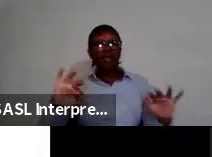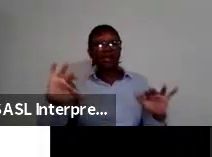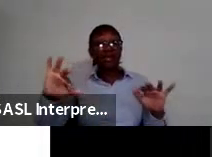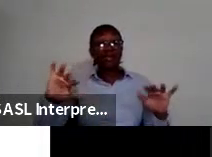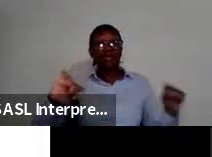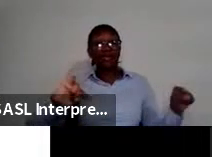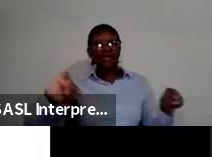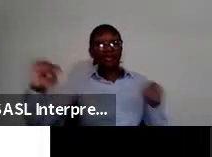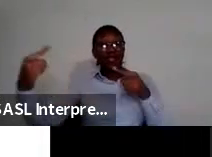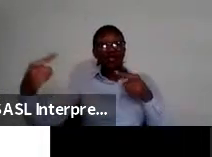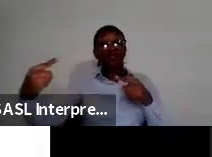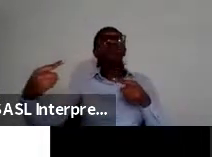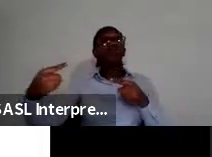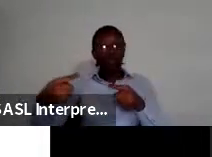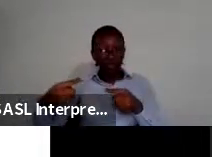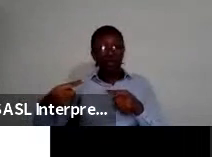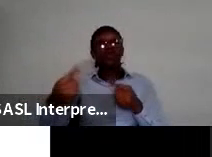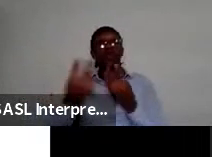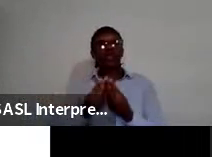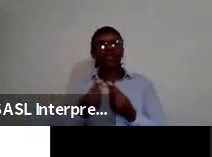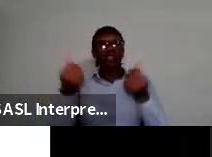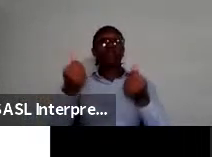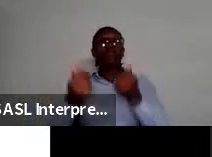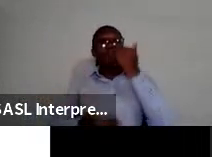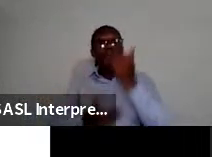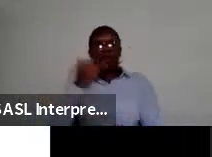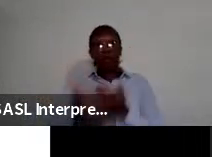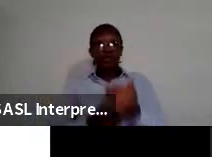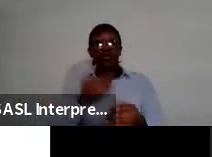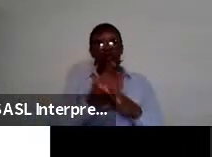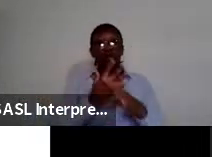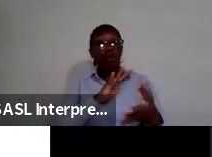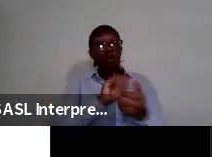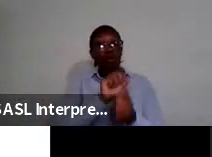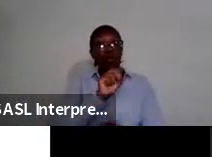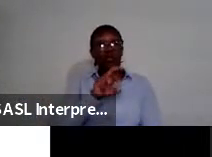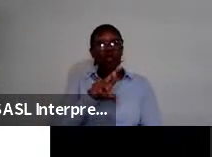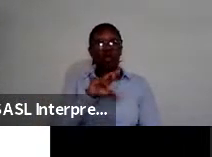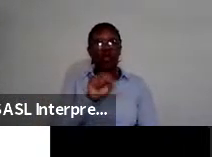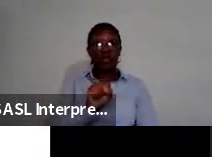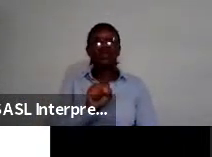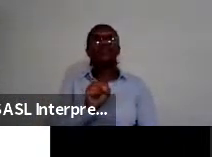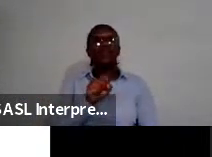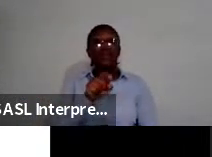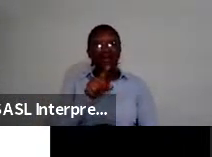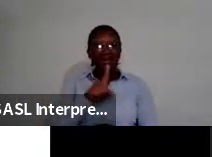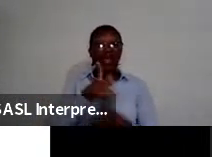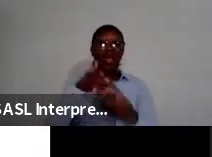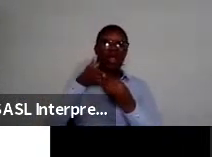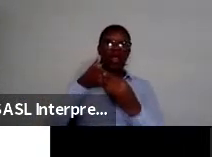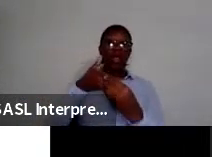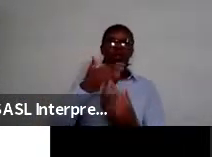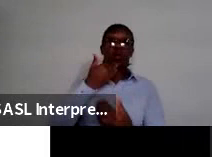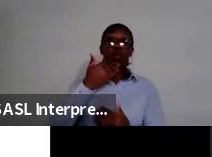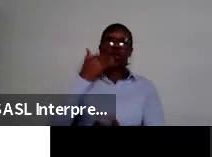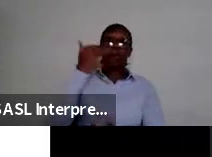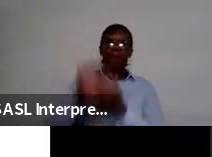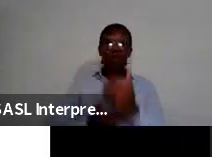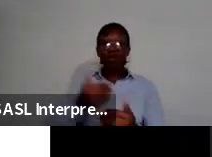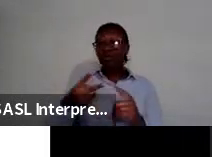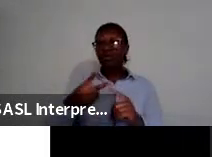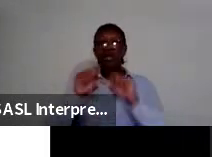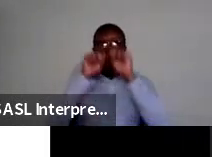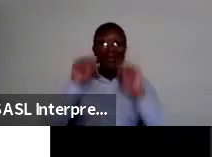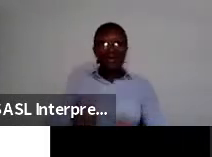actually committed itself to, and it is governed by the law. SARS is governed by the processes and systems that are